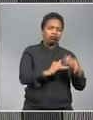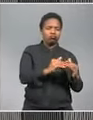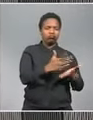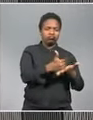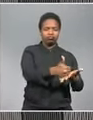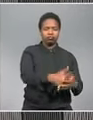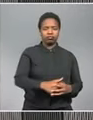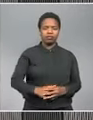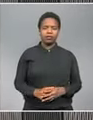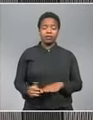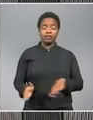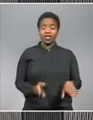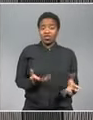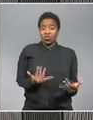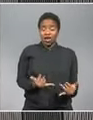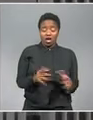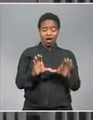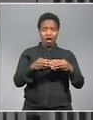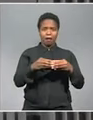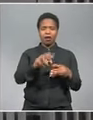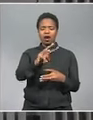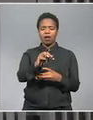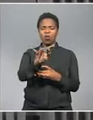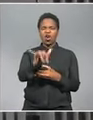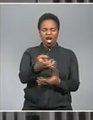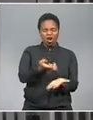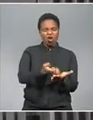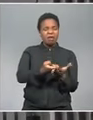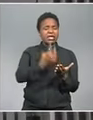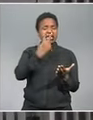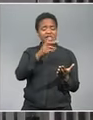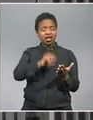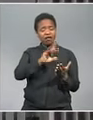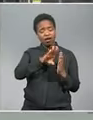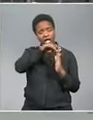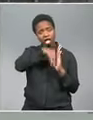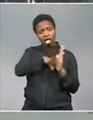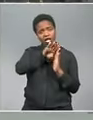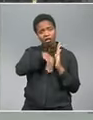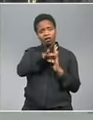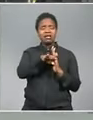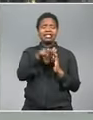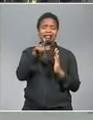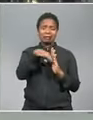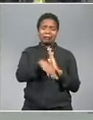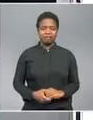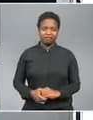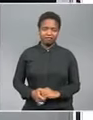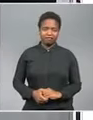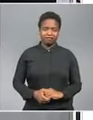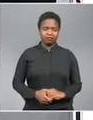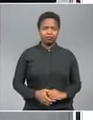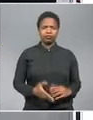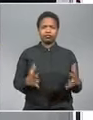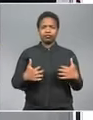And South Africa awaits tonight's credit review from Moody's, which could see it lose its investment grade standing. All